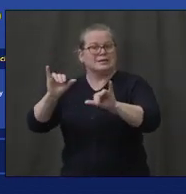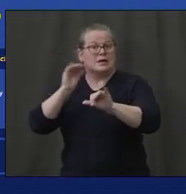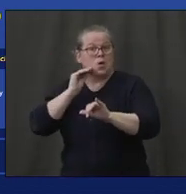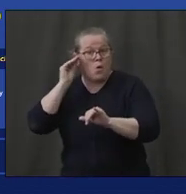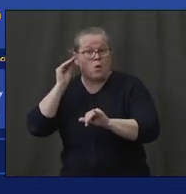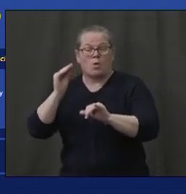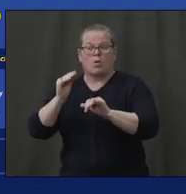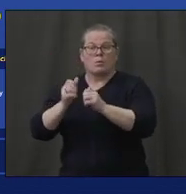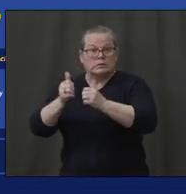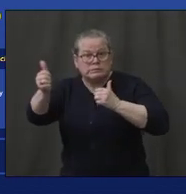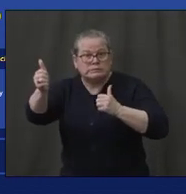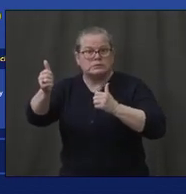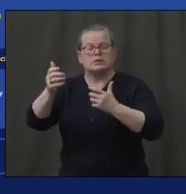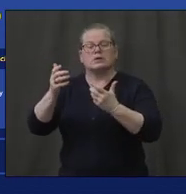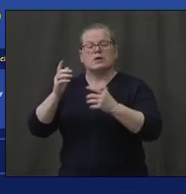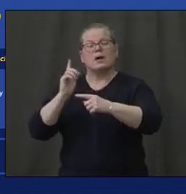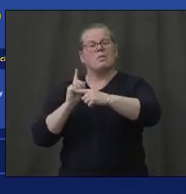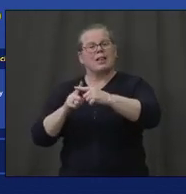density.